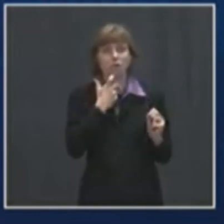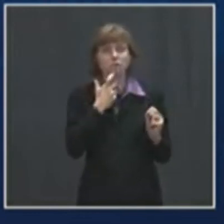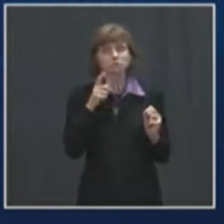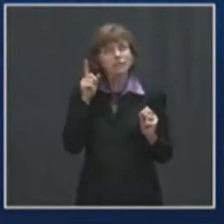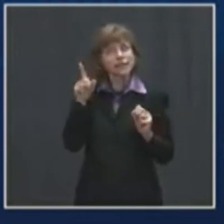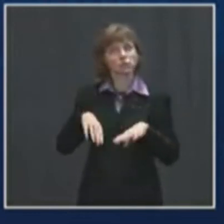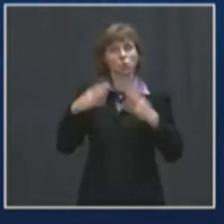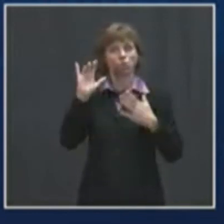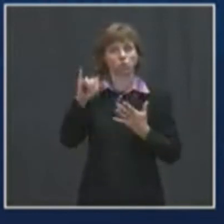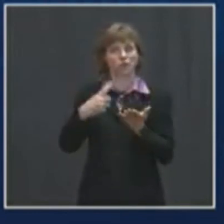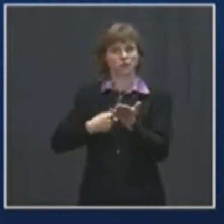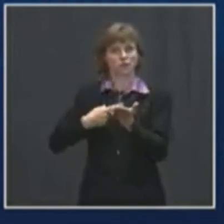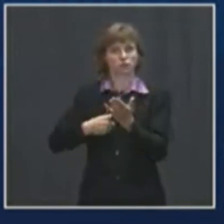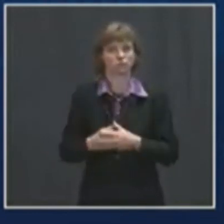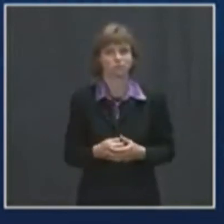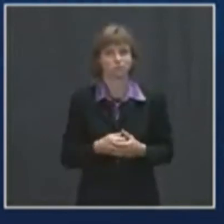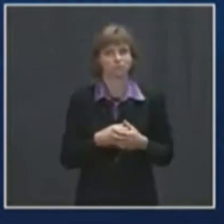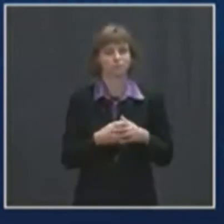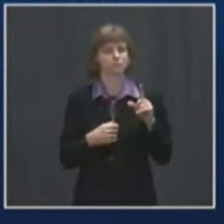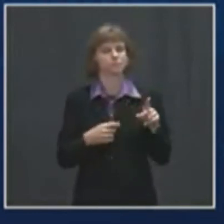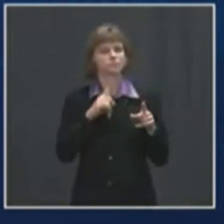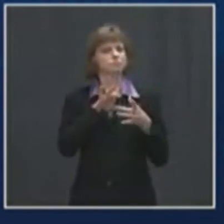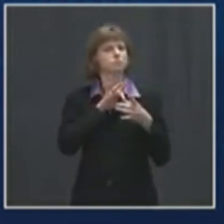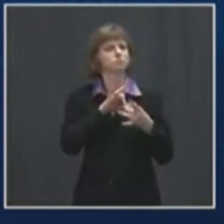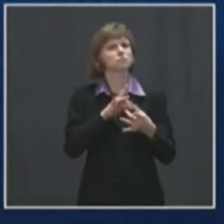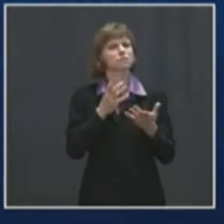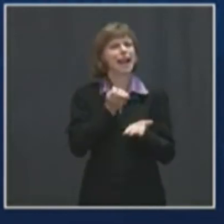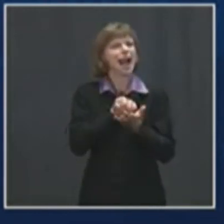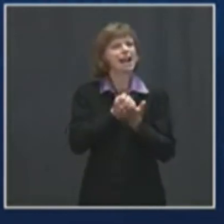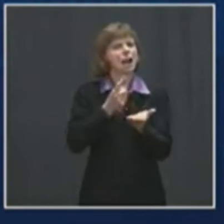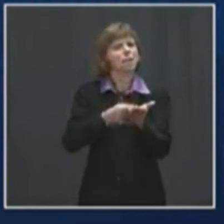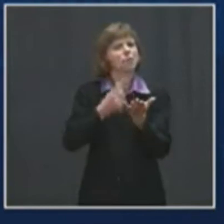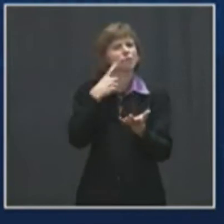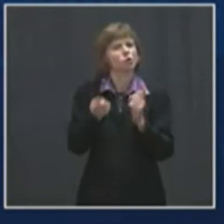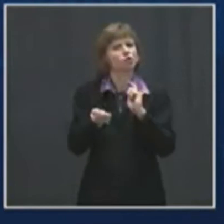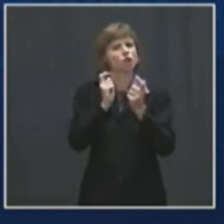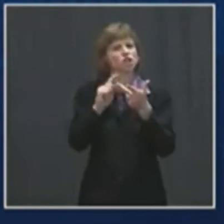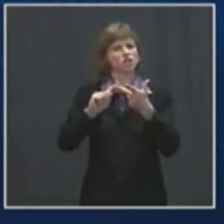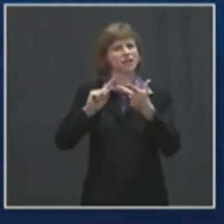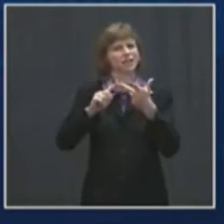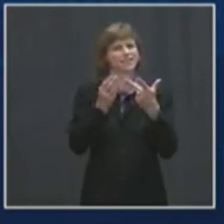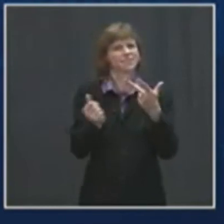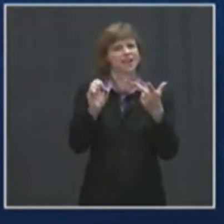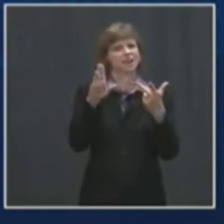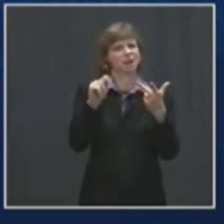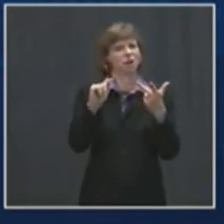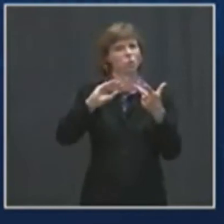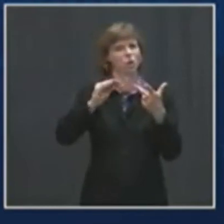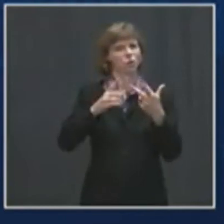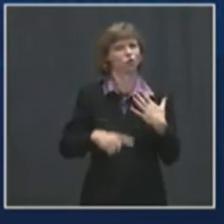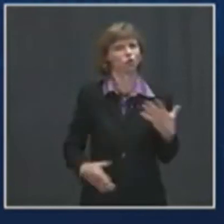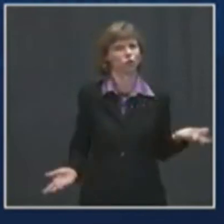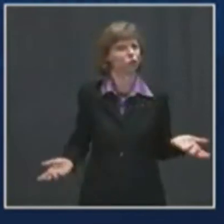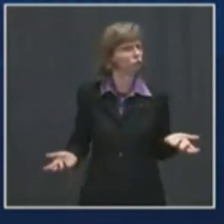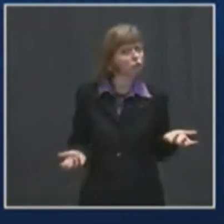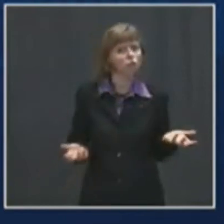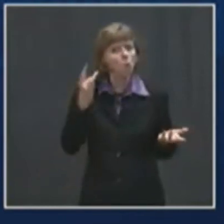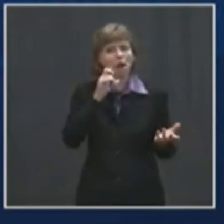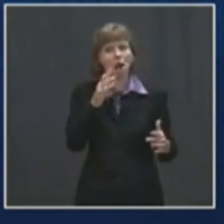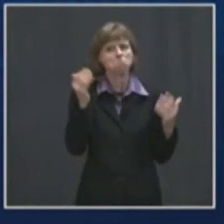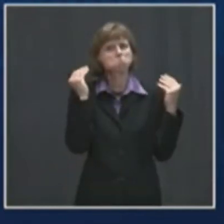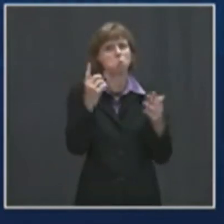discussion. But just as far as what is the economic argument for changing those phase-out numbers? Why shouldn't you just go with what you